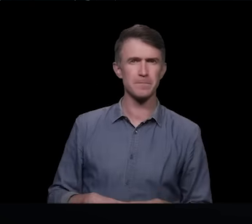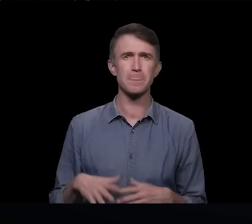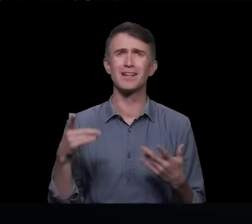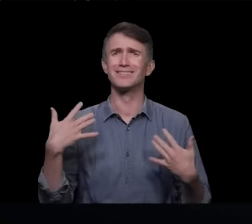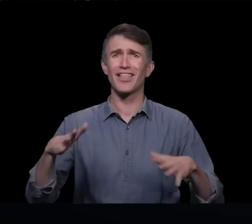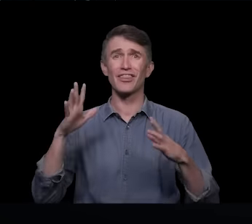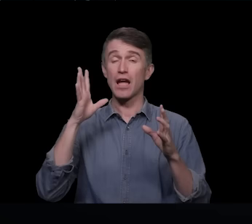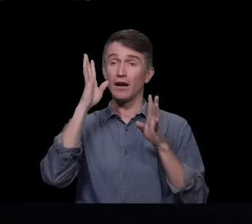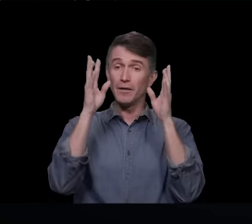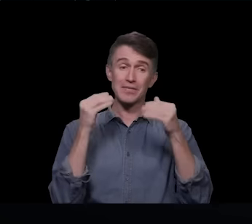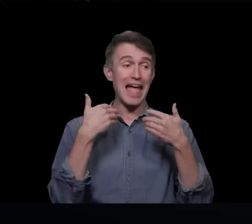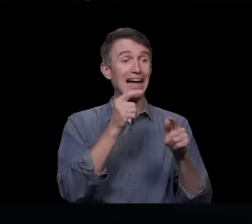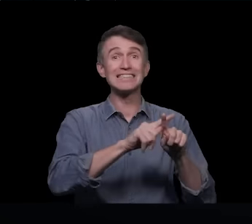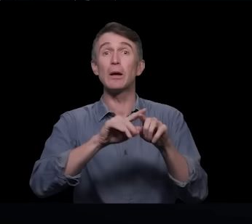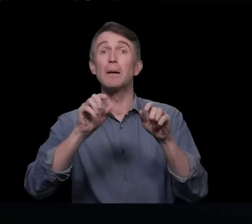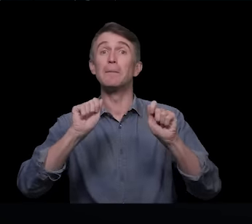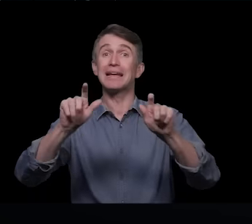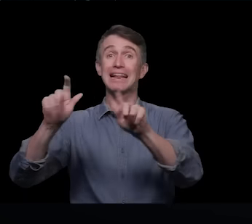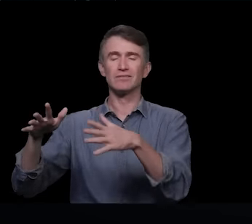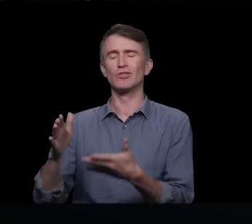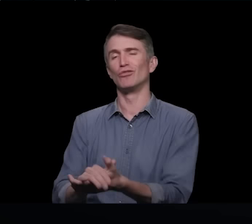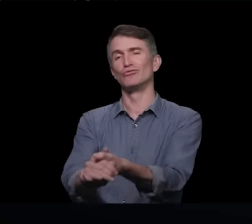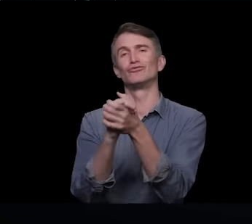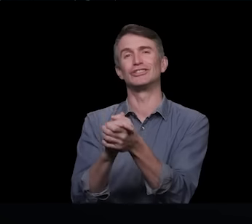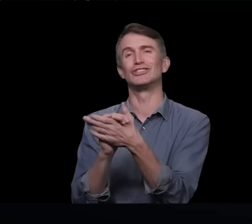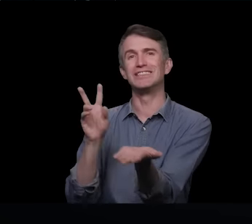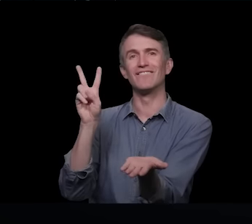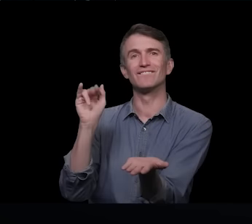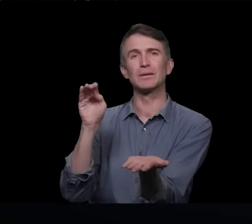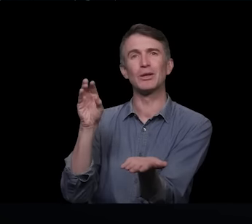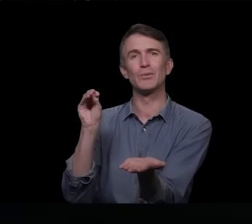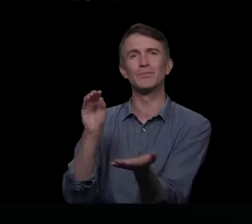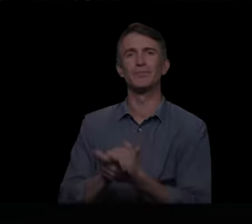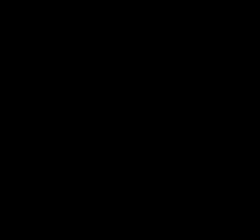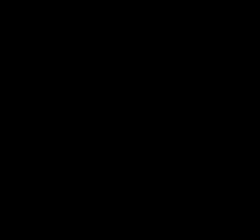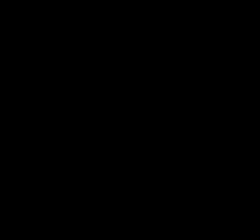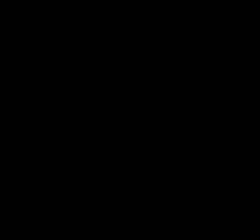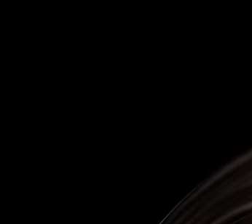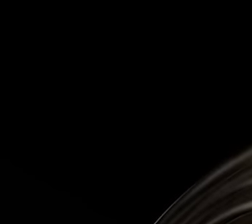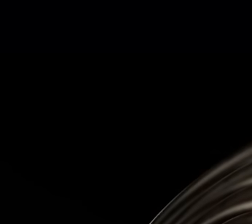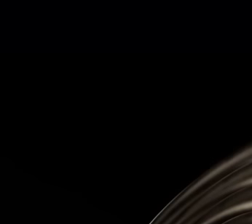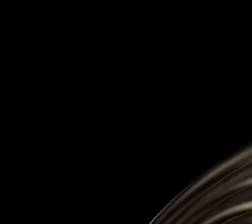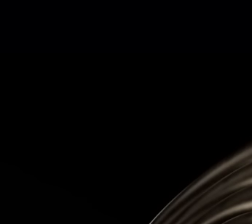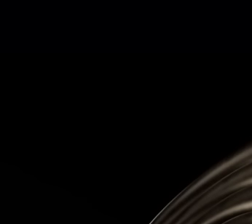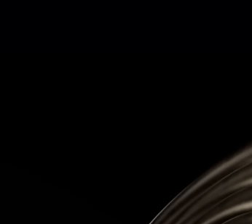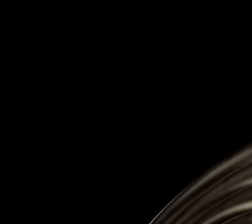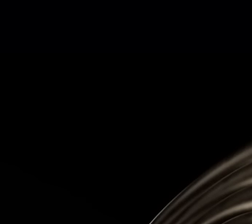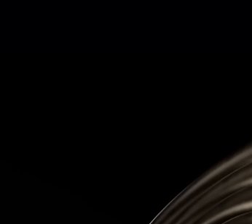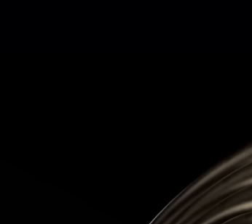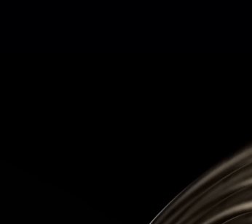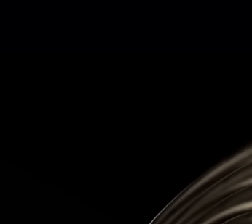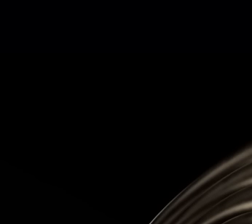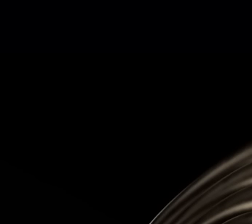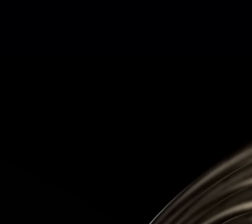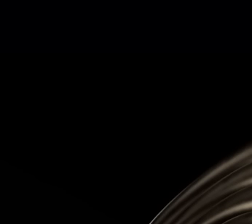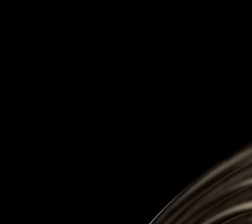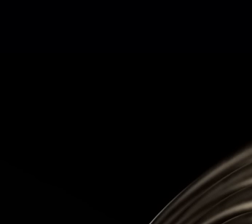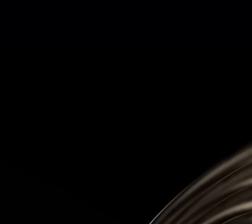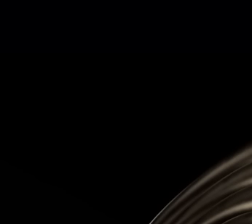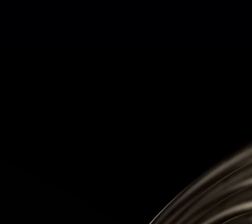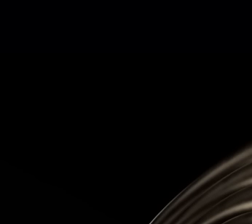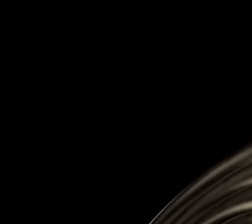the accessibility features of the media they post. Congratulations, Vimeo. AD Barry Award, Innovation,